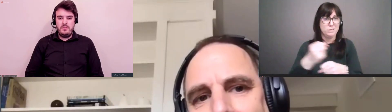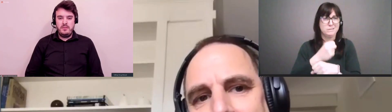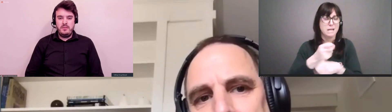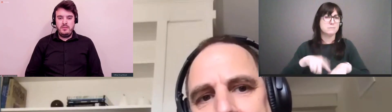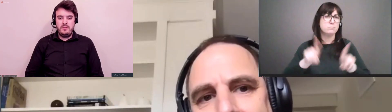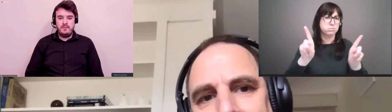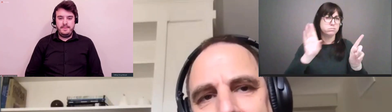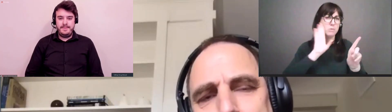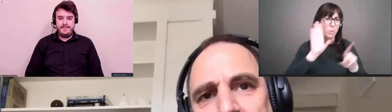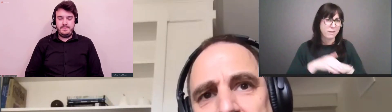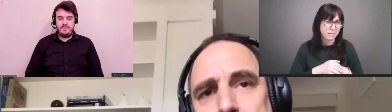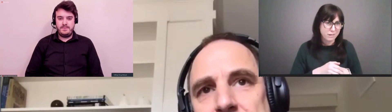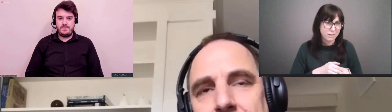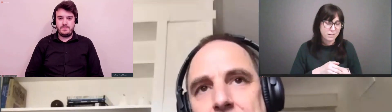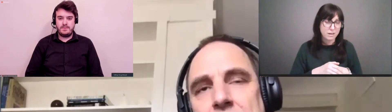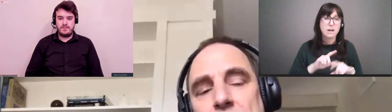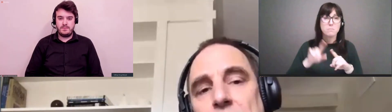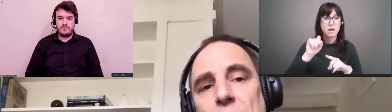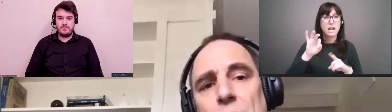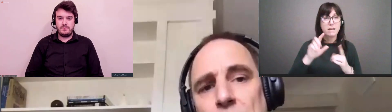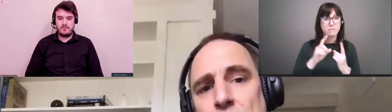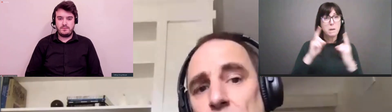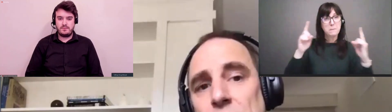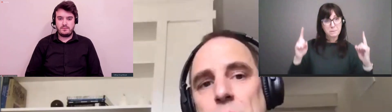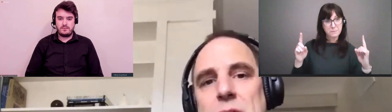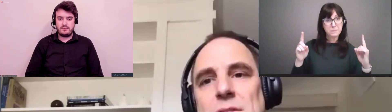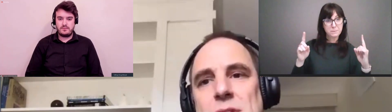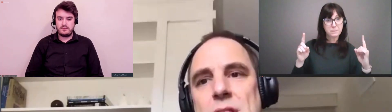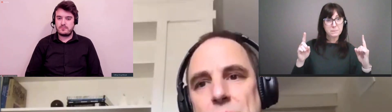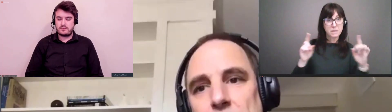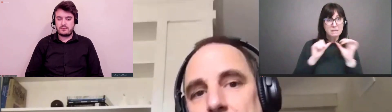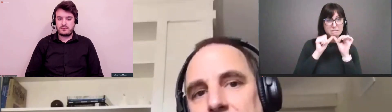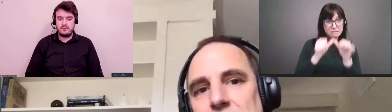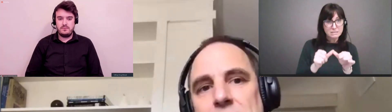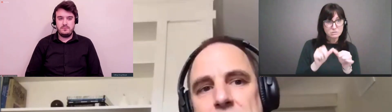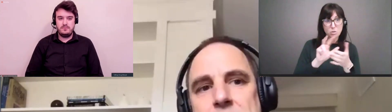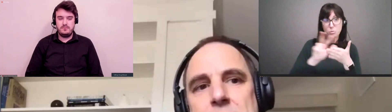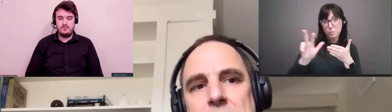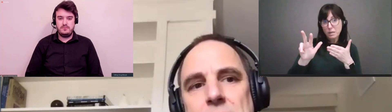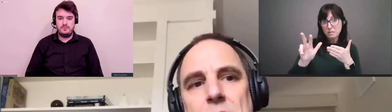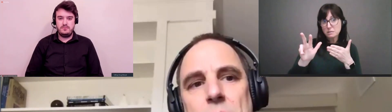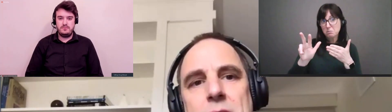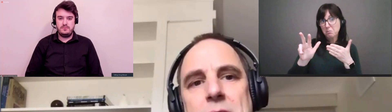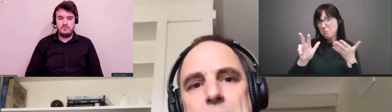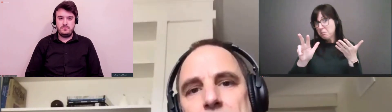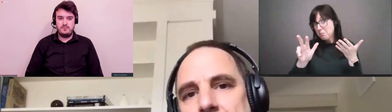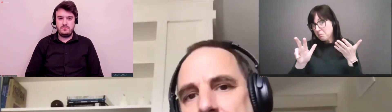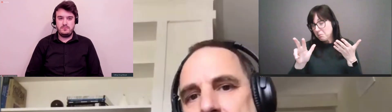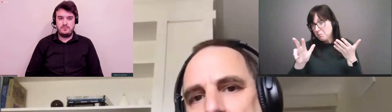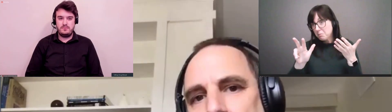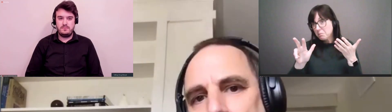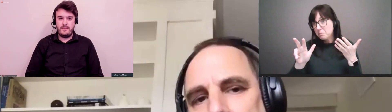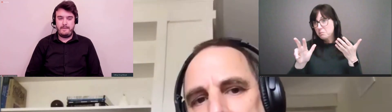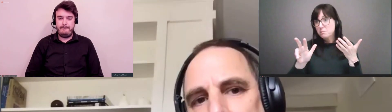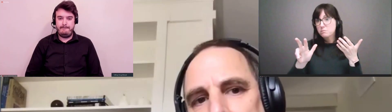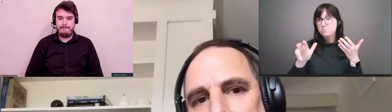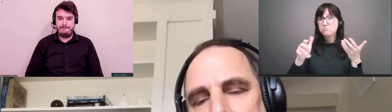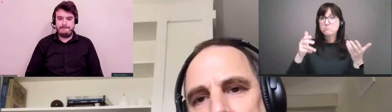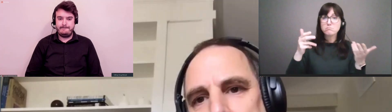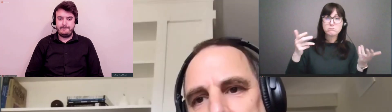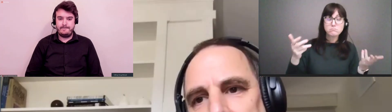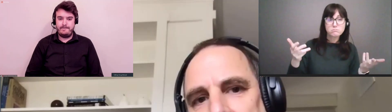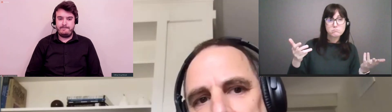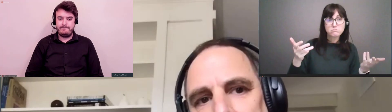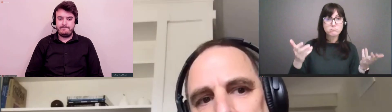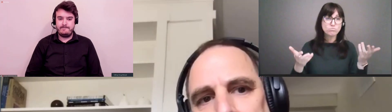if we get up to that 60, 70% for a few weeks, 3 weeks, then we're going